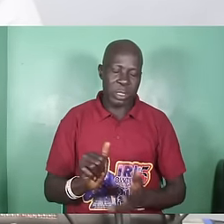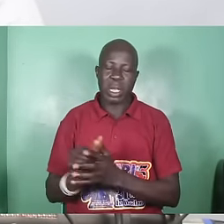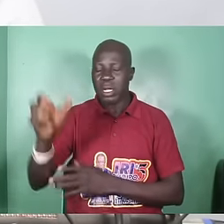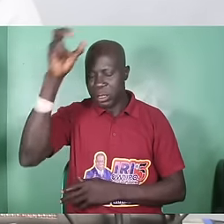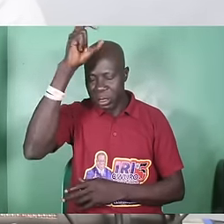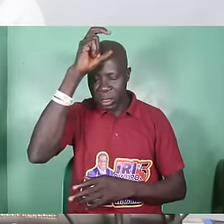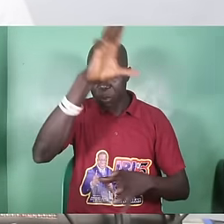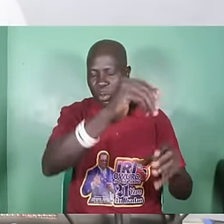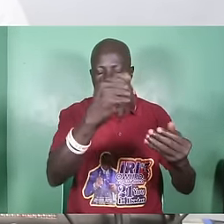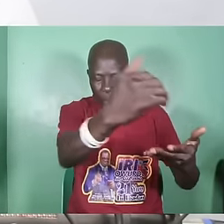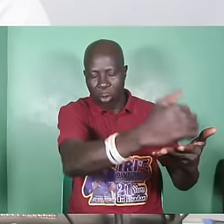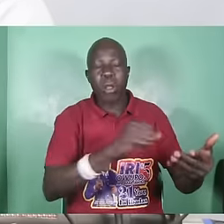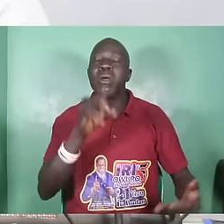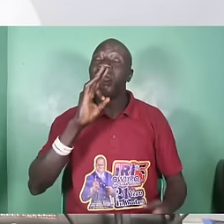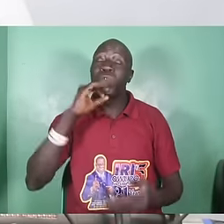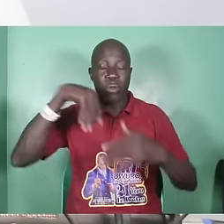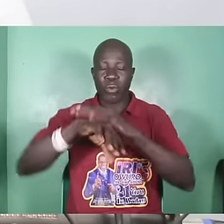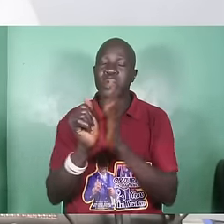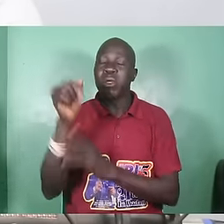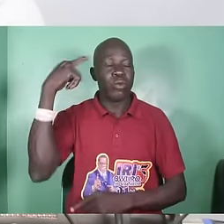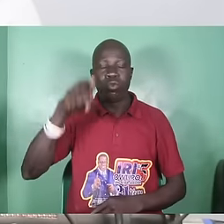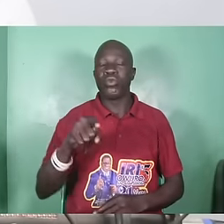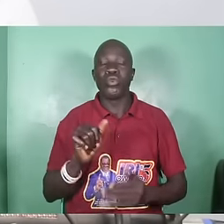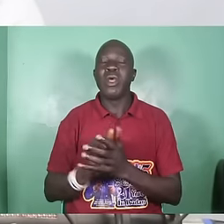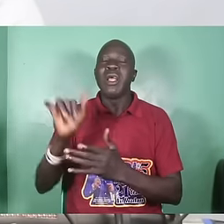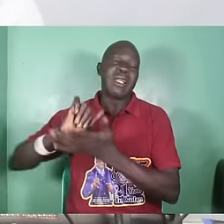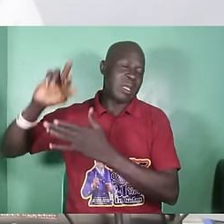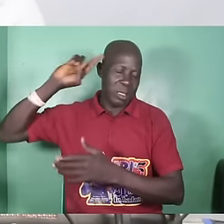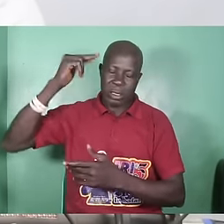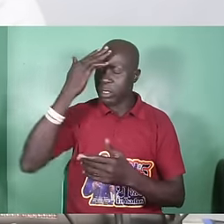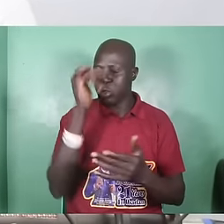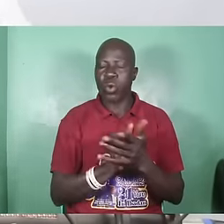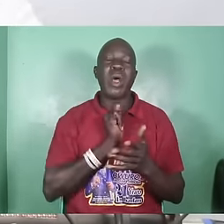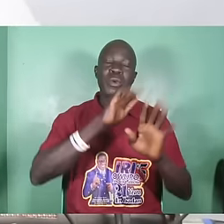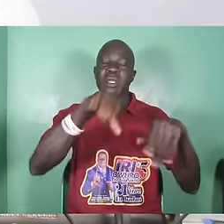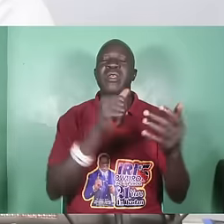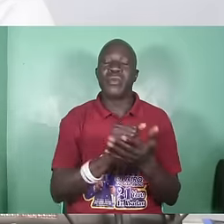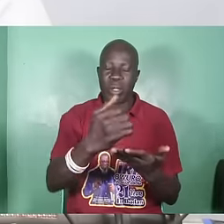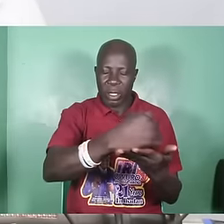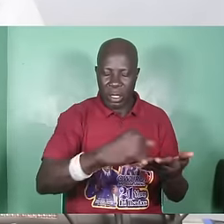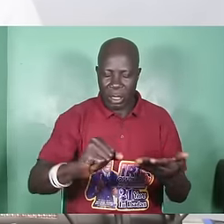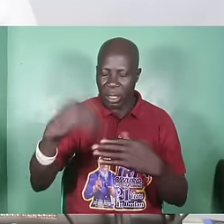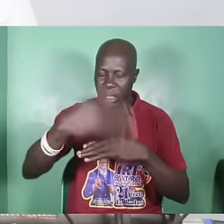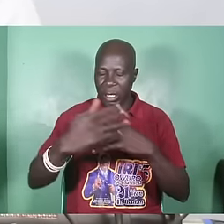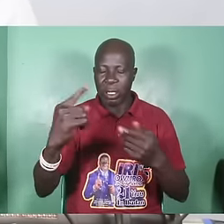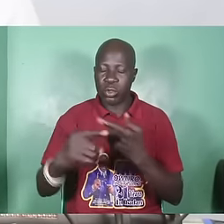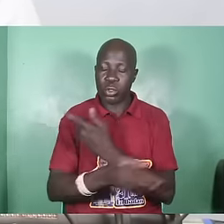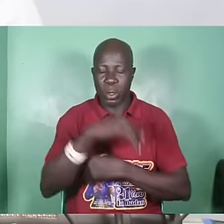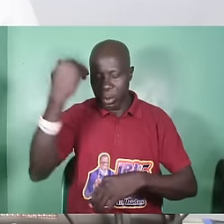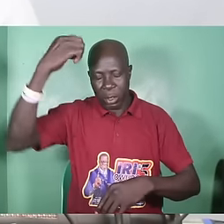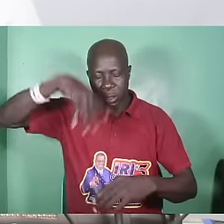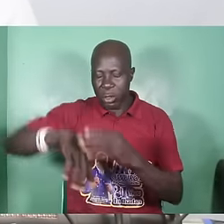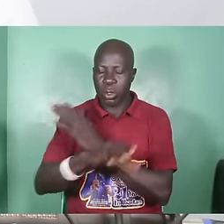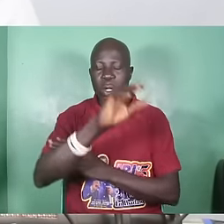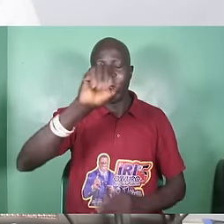Listen, sir. Jaya can take milk away from you. That's why I will give you bread today. By grace